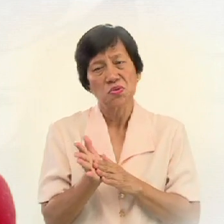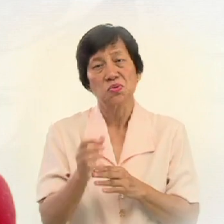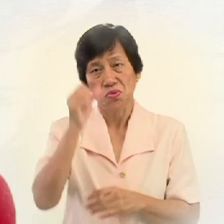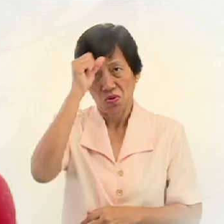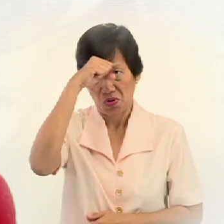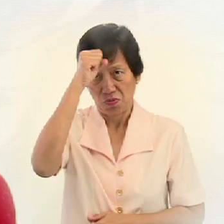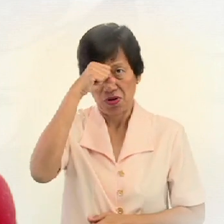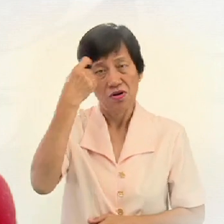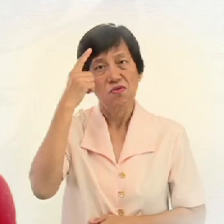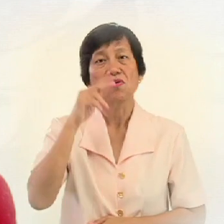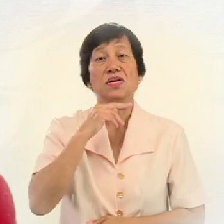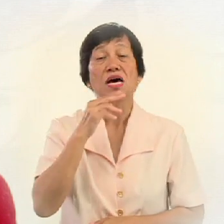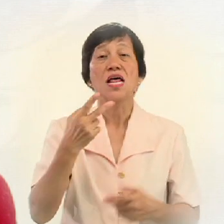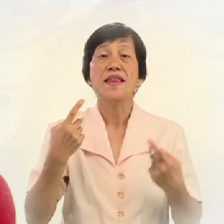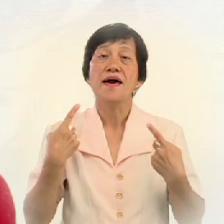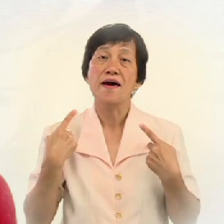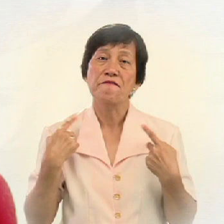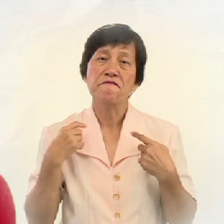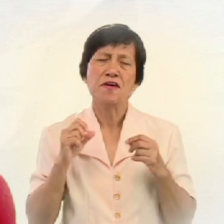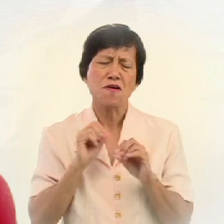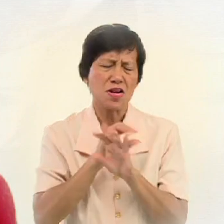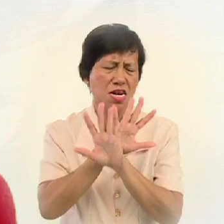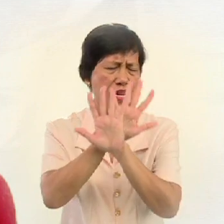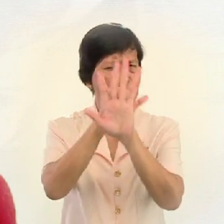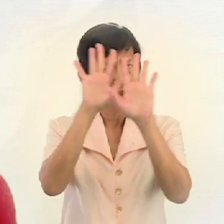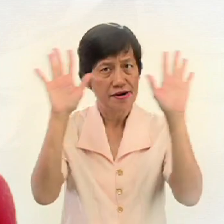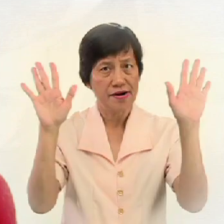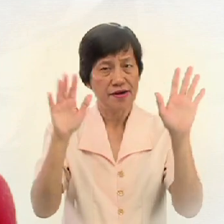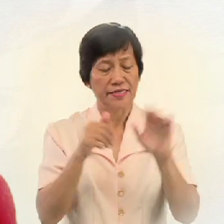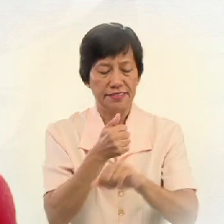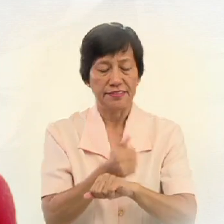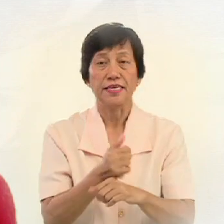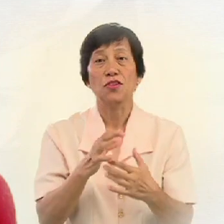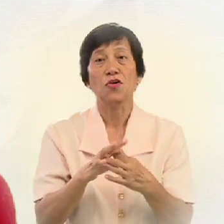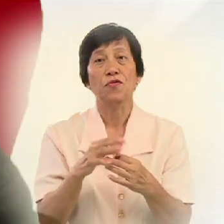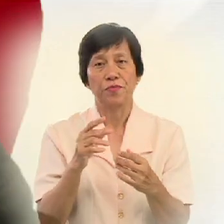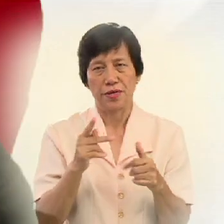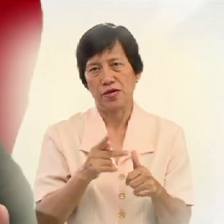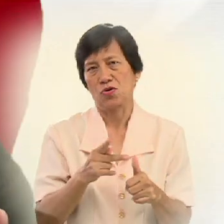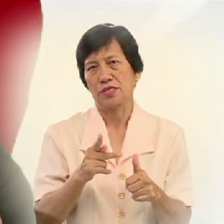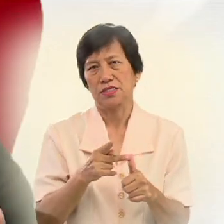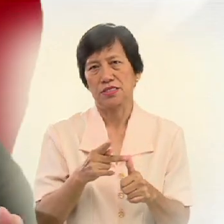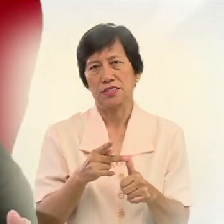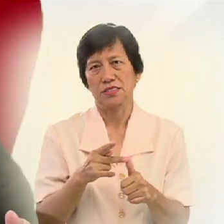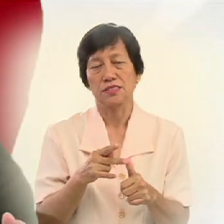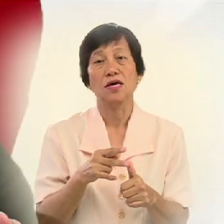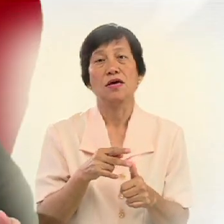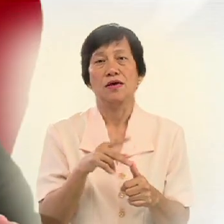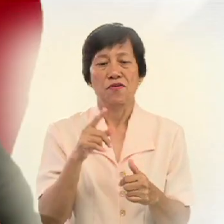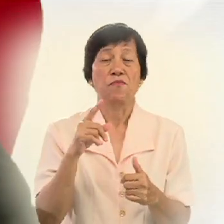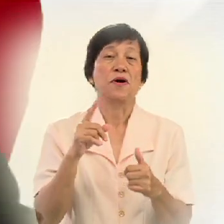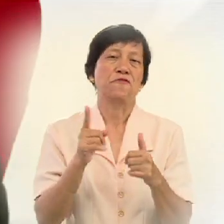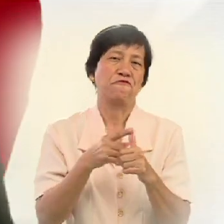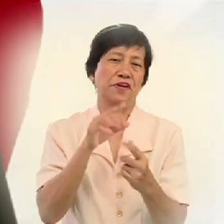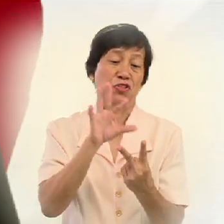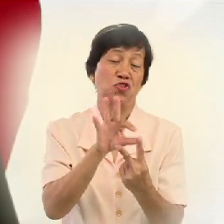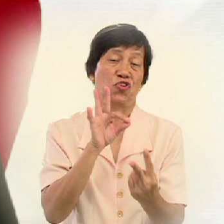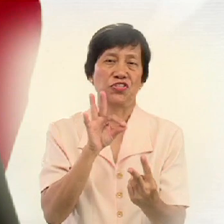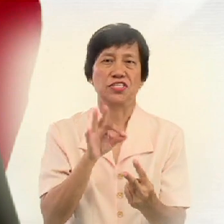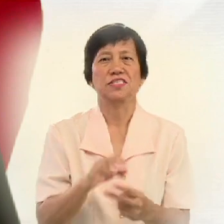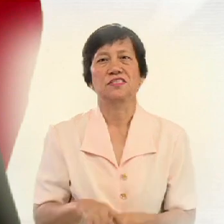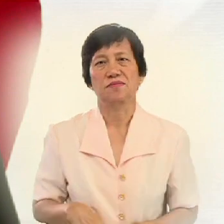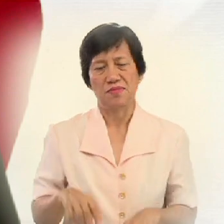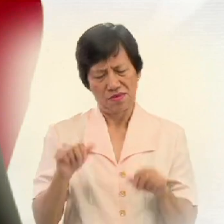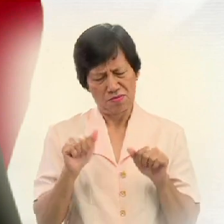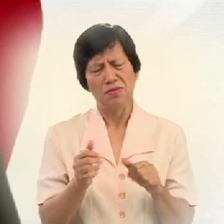Solomon for not having a clear set of priorities. We can always excuse him and say, well, what can